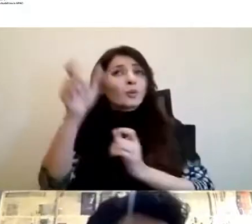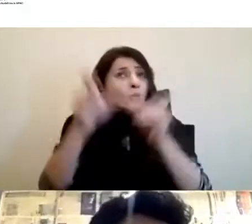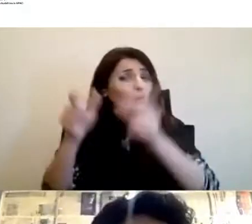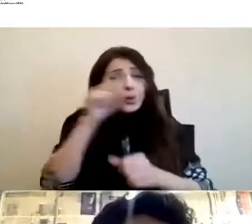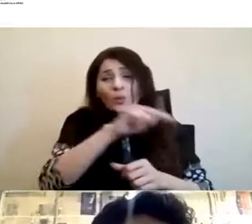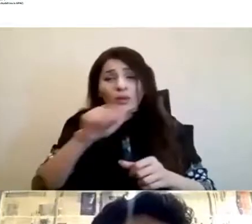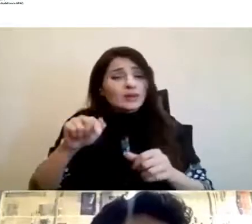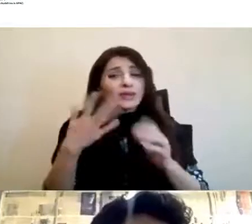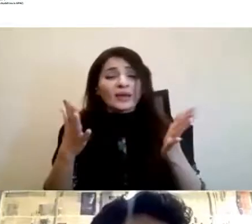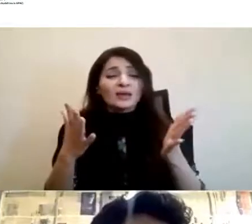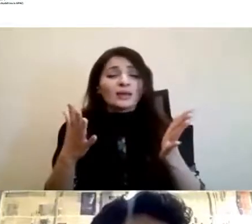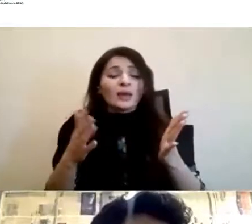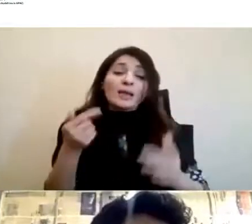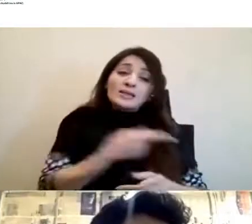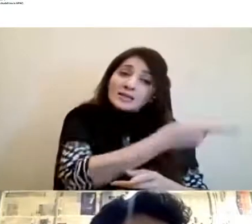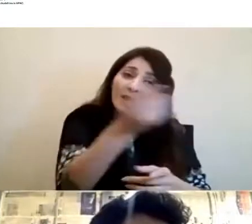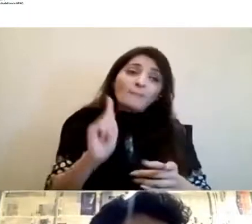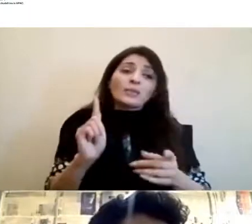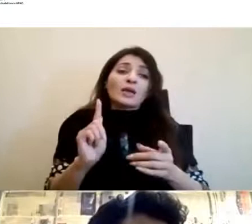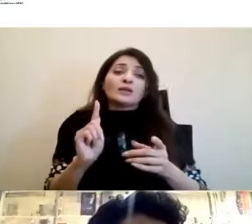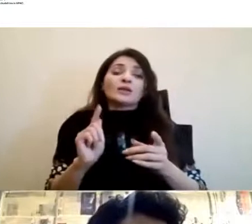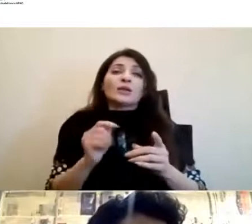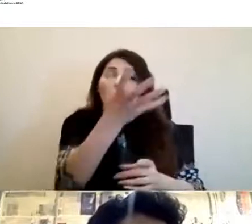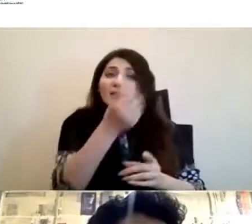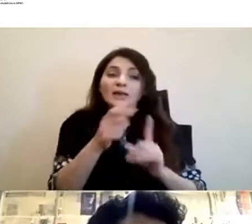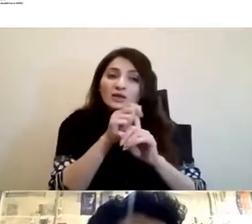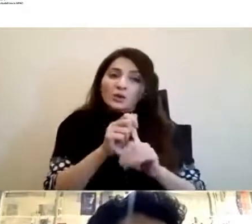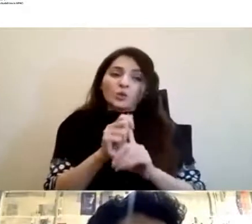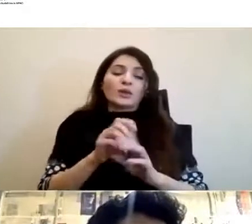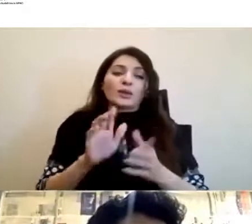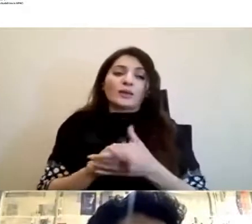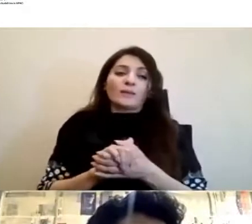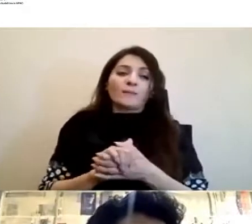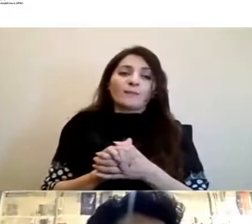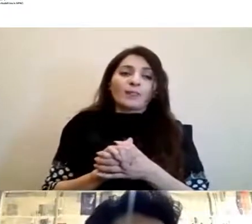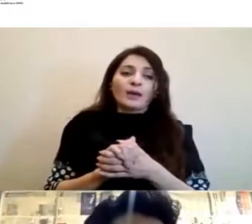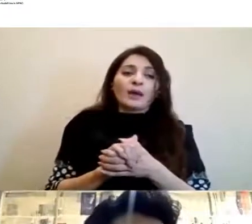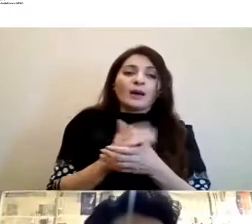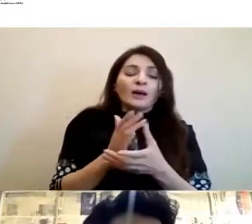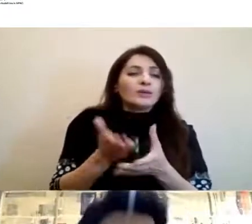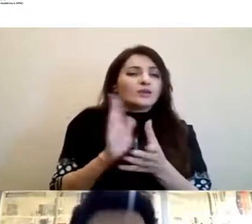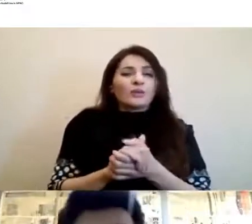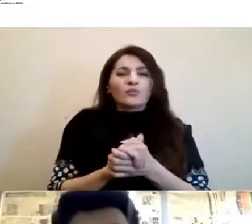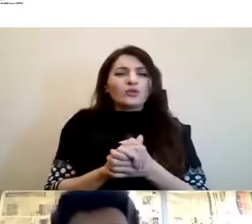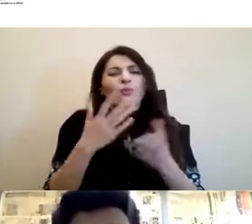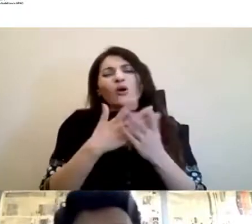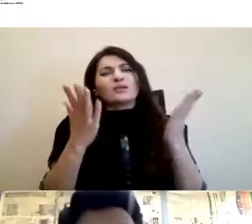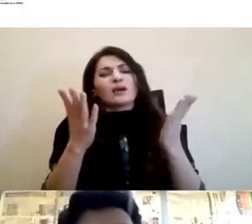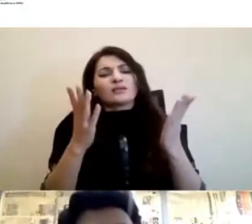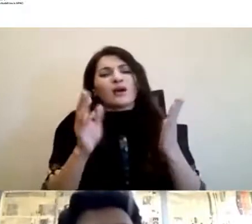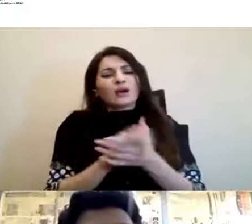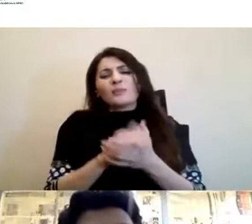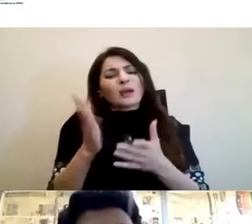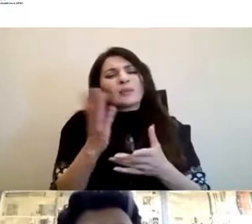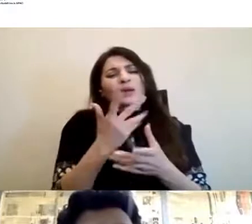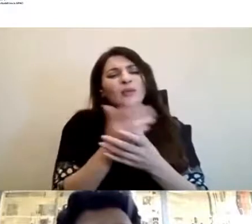panelists. But if it's not solving genuine problems for me, most of the time, it's not going to get a lot of attention from me.